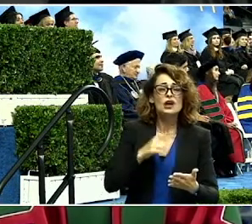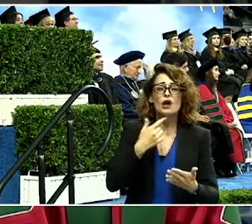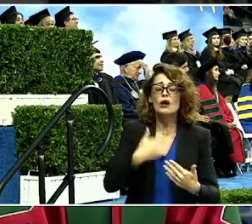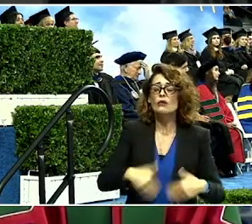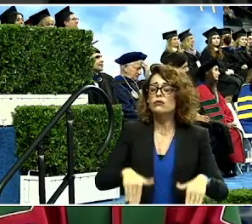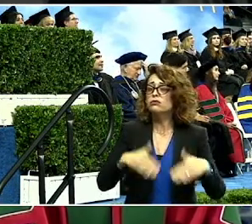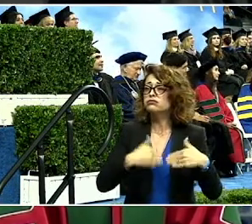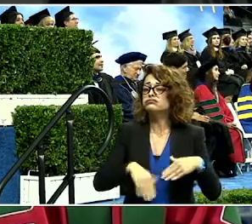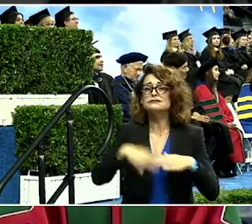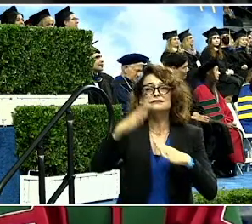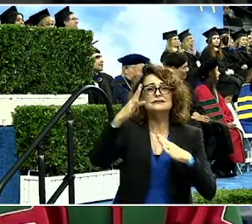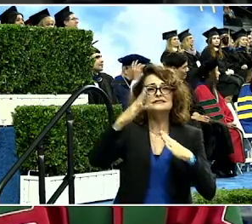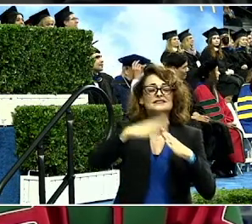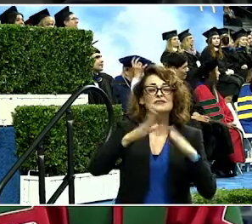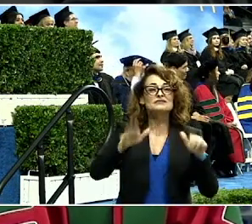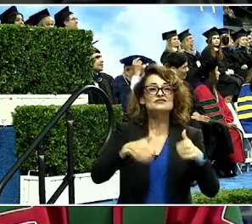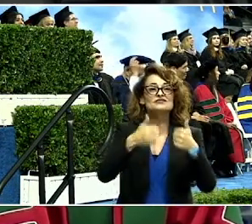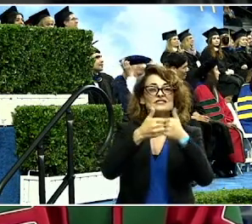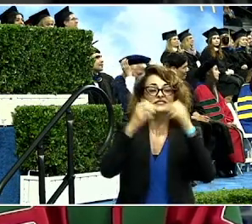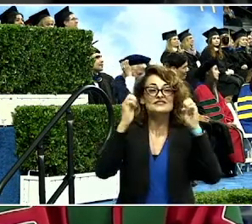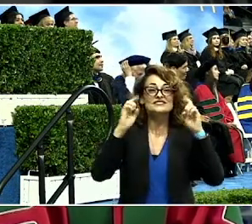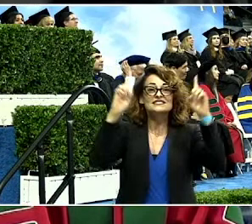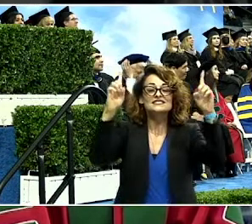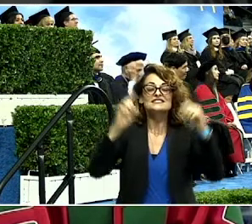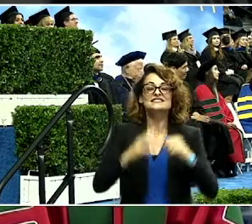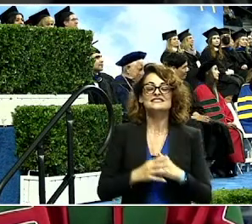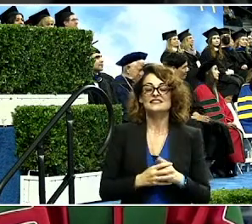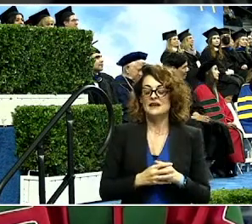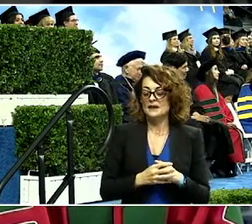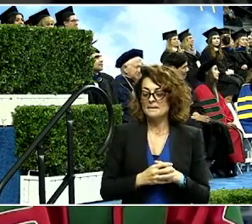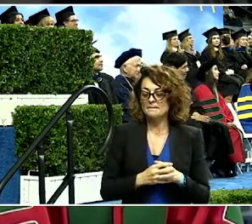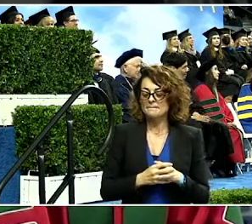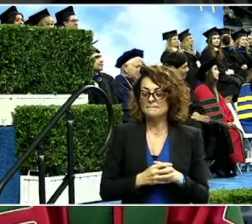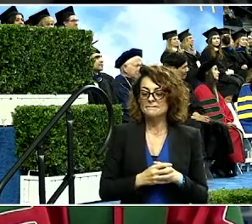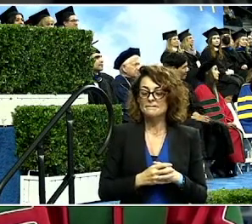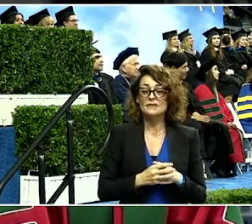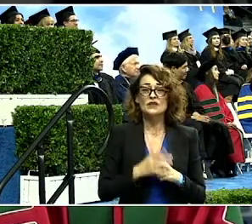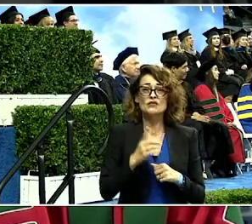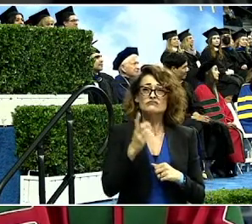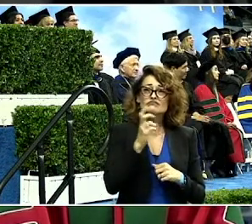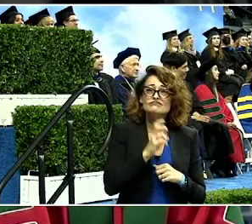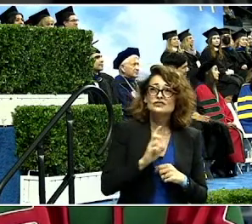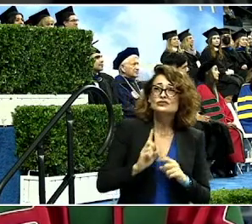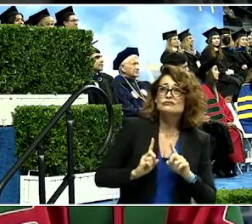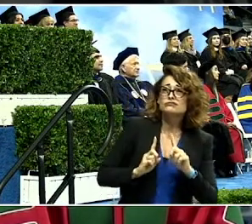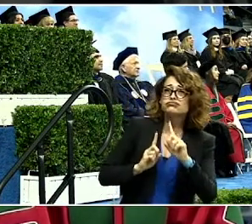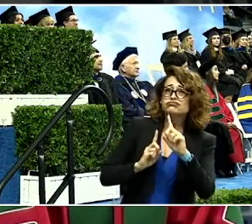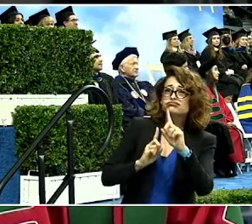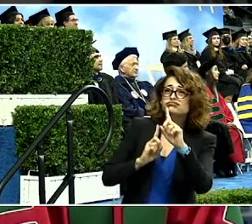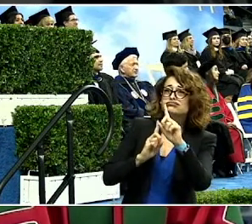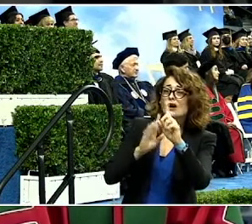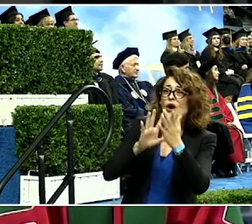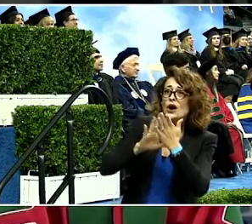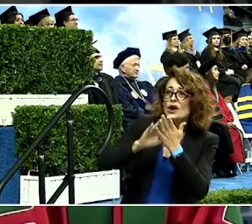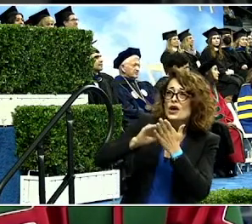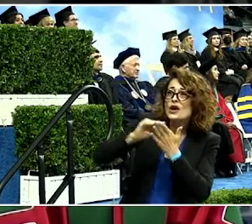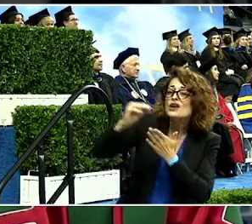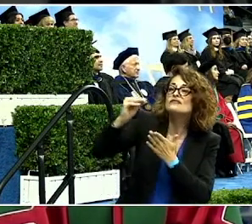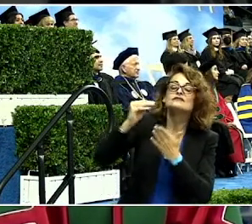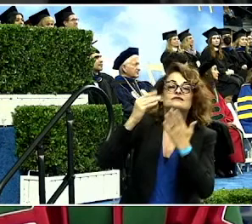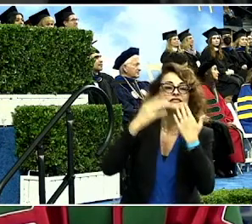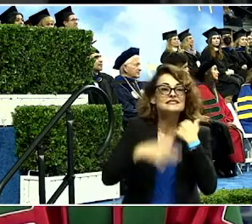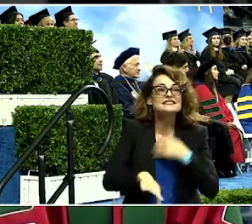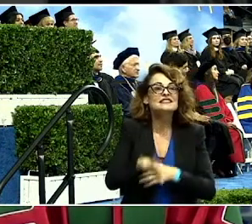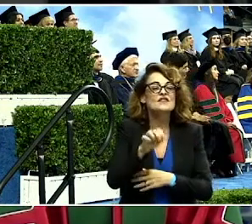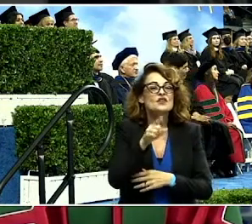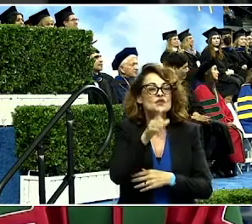of education. You have been partners with faculty in our quest to learn and discover. You will be the next generation